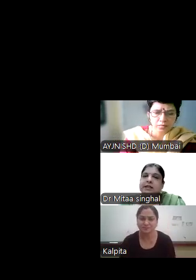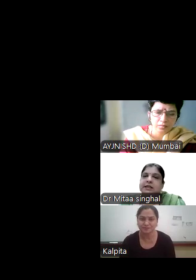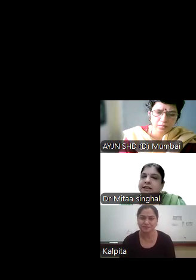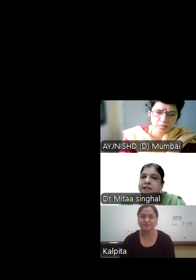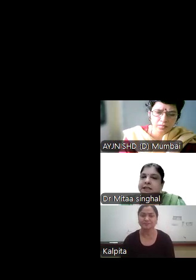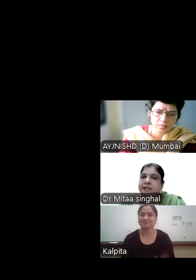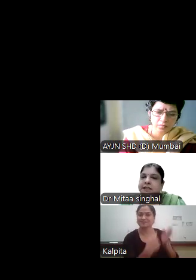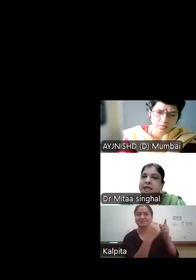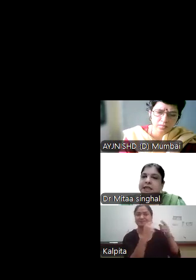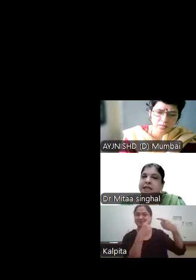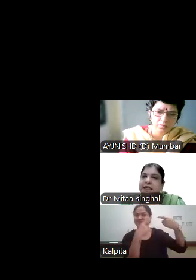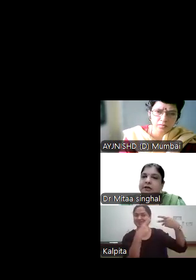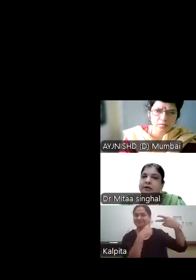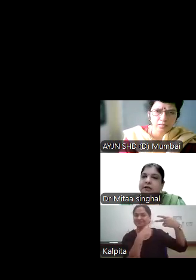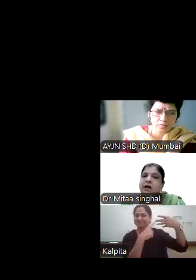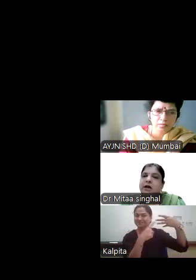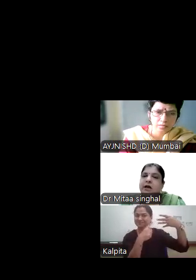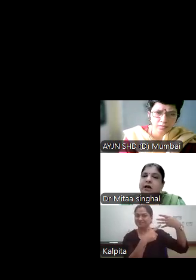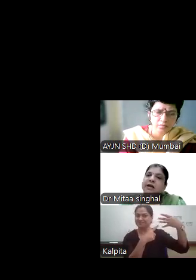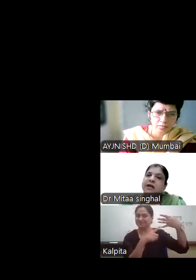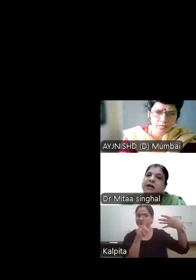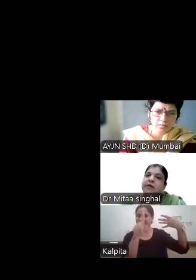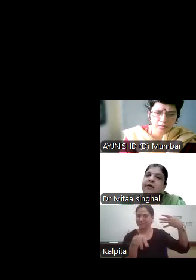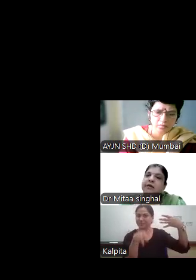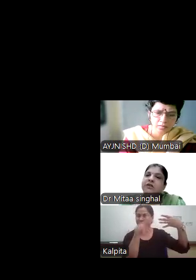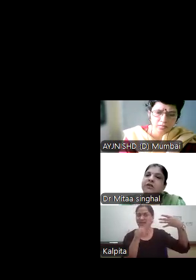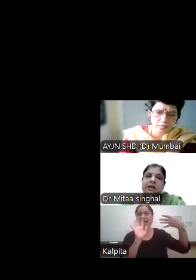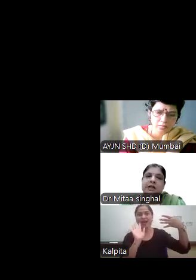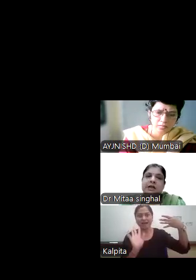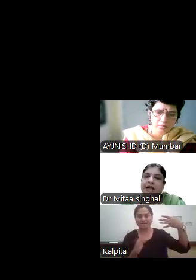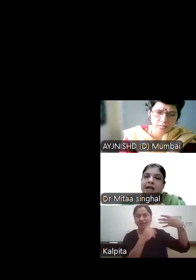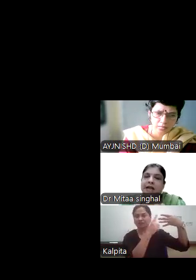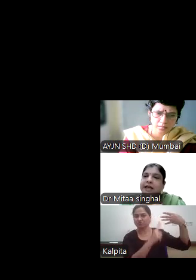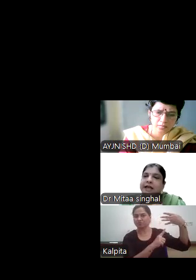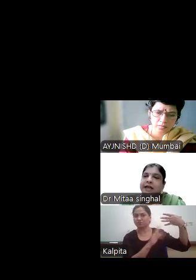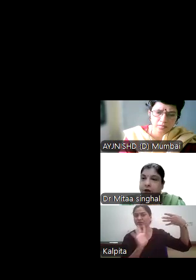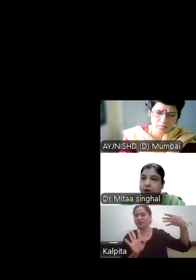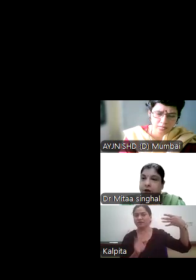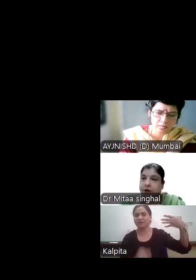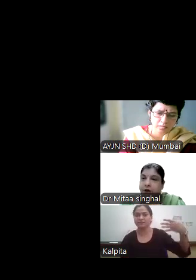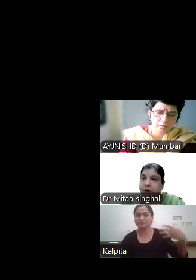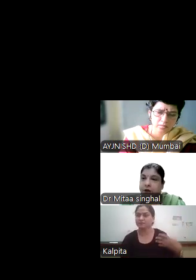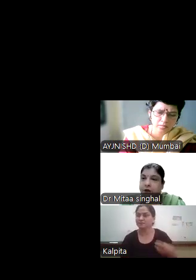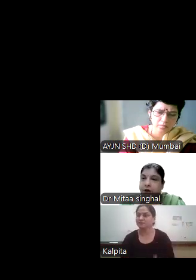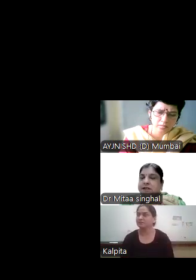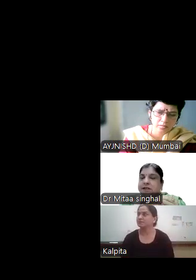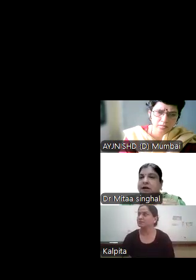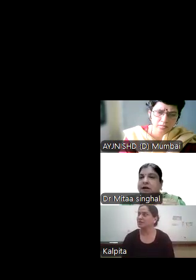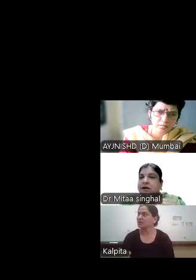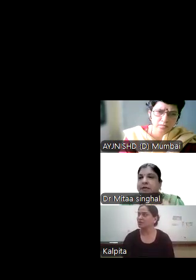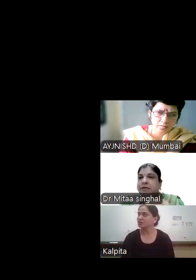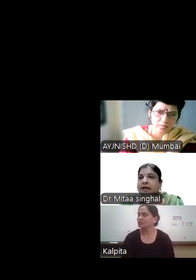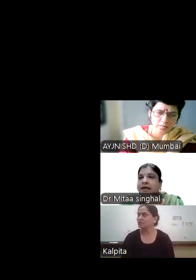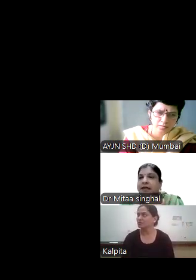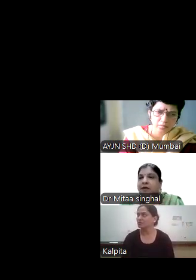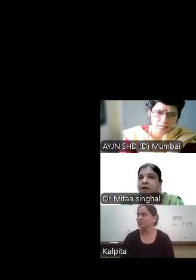these scales, Baroda screening test, Indian scales are also there, which will help us to draw a standardized score on where